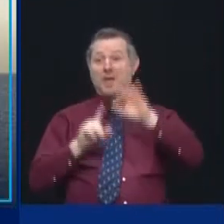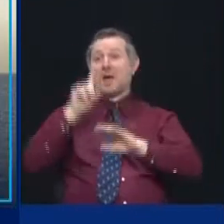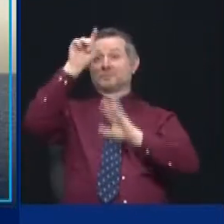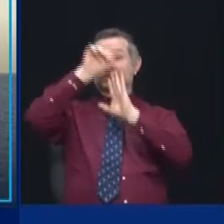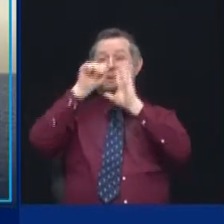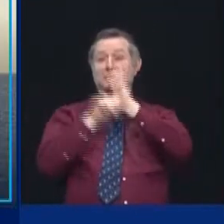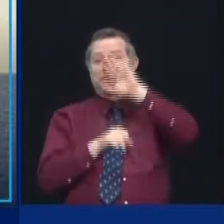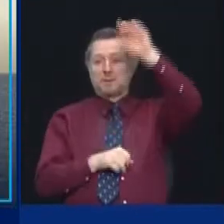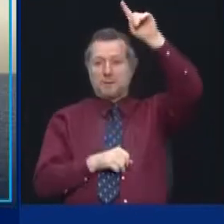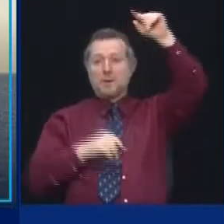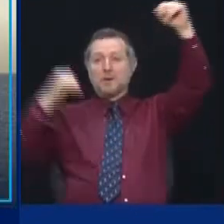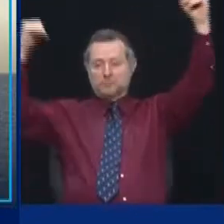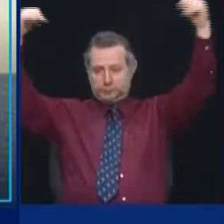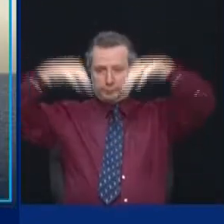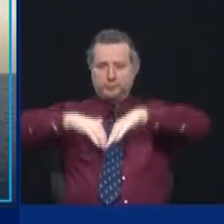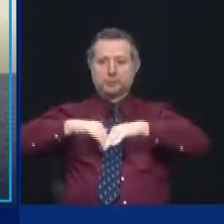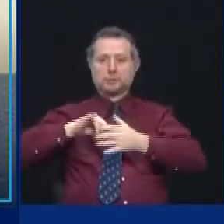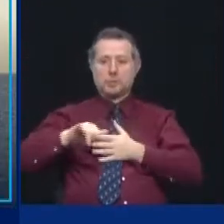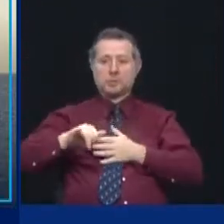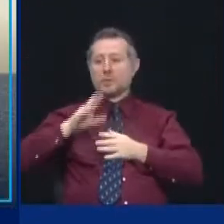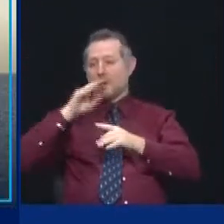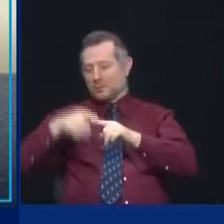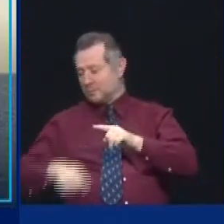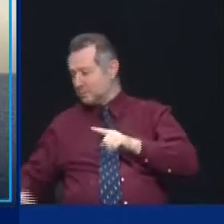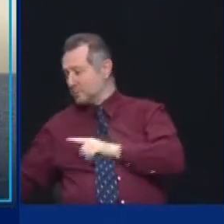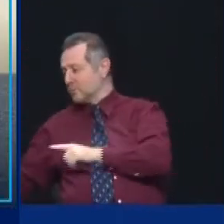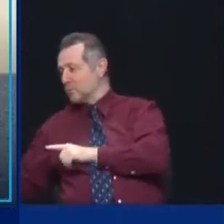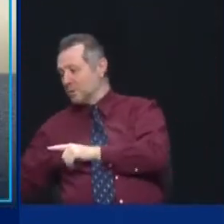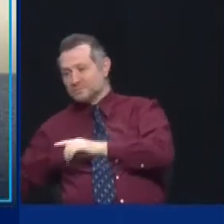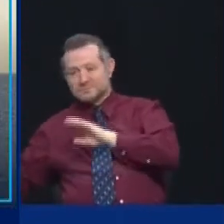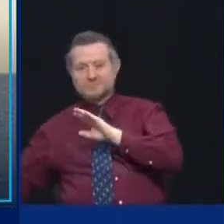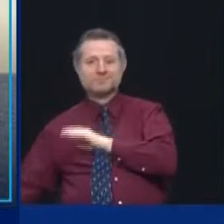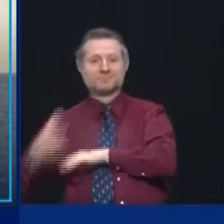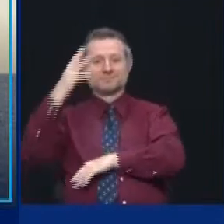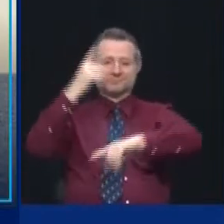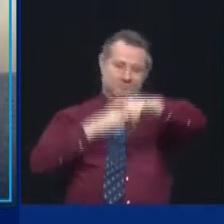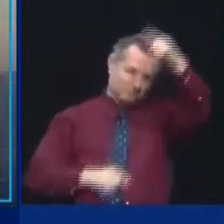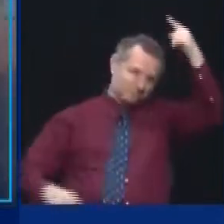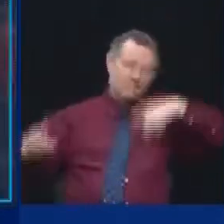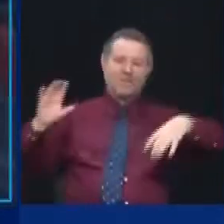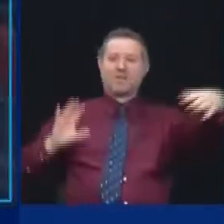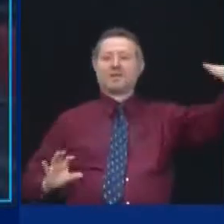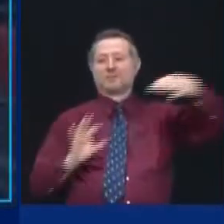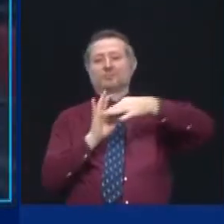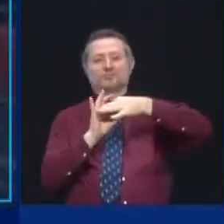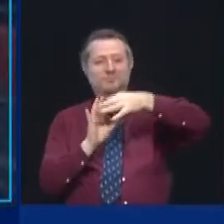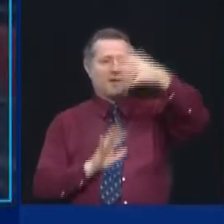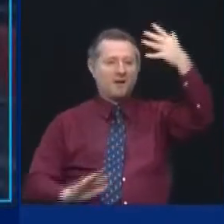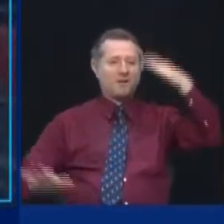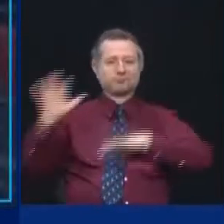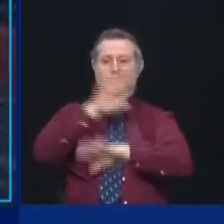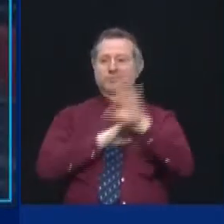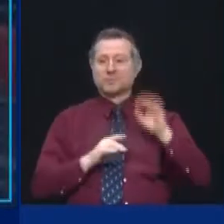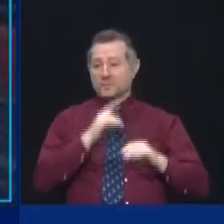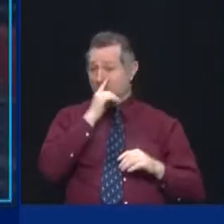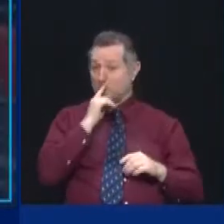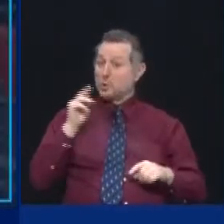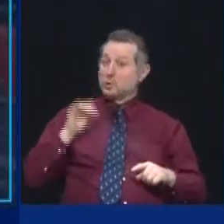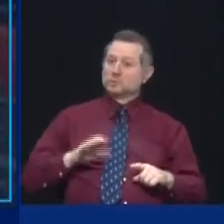what they were doing and how valuable what they were doing was. And then Javits goes from the largest